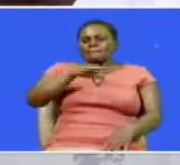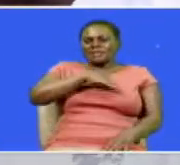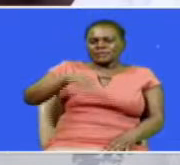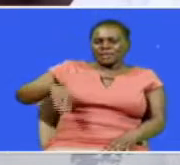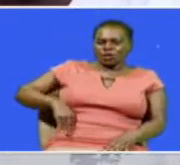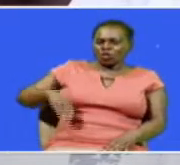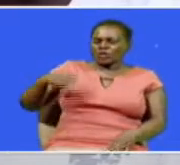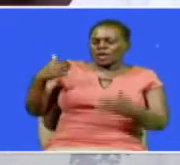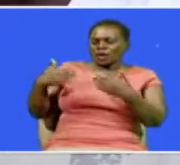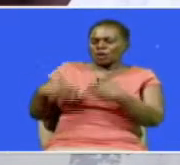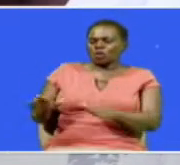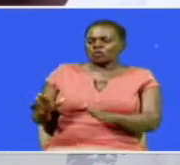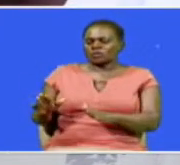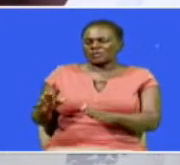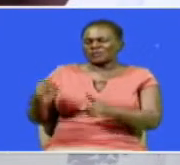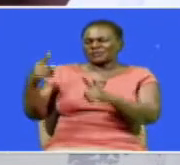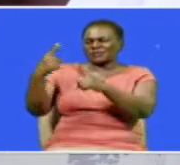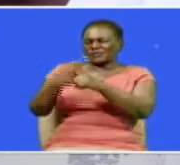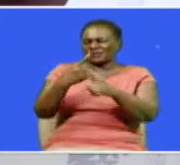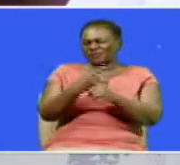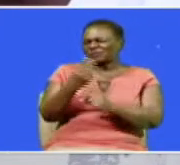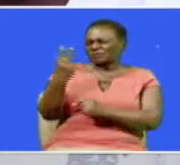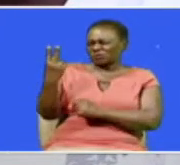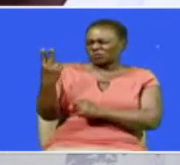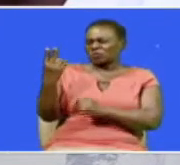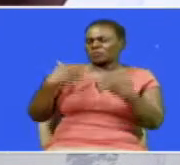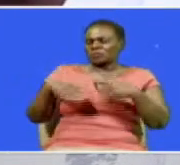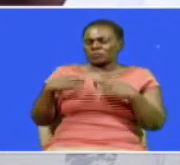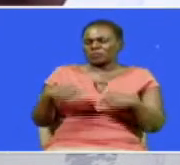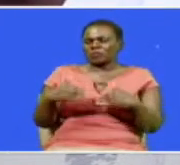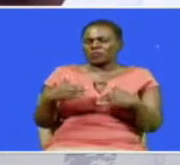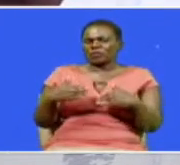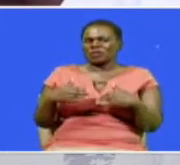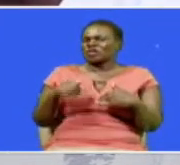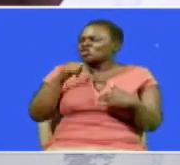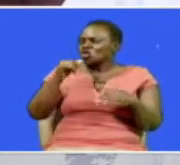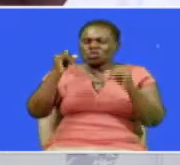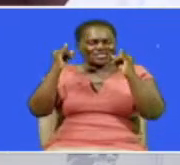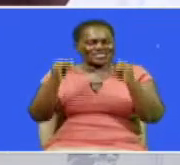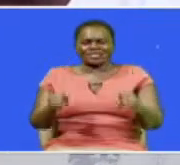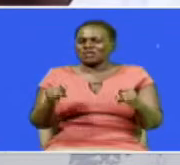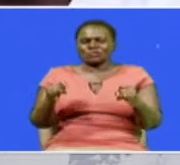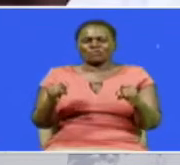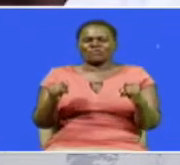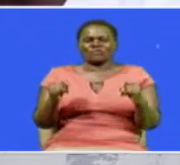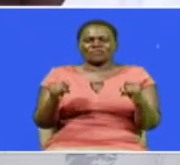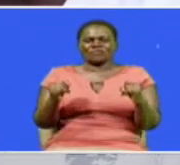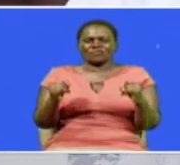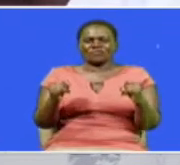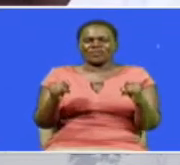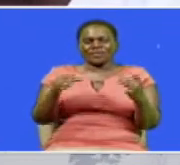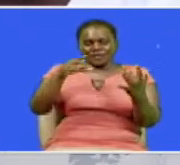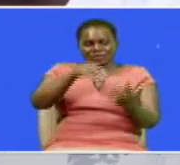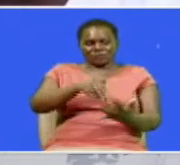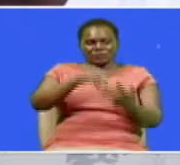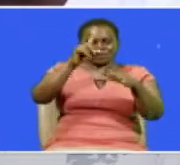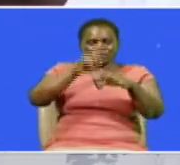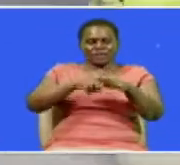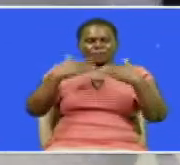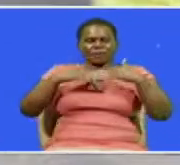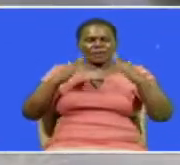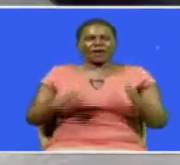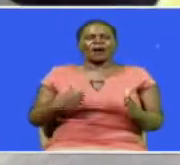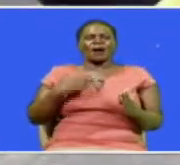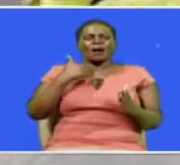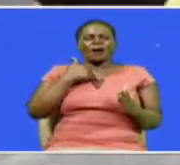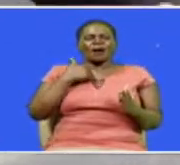lost Neymar and Messi. So it's not something new in football. Especially when the players